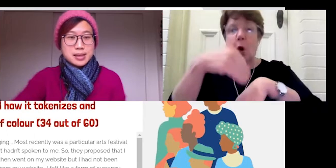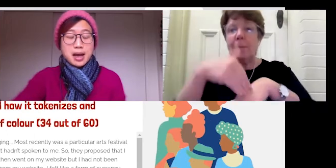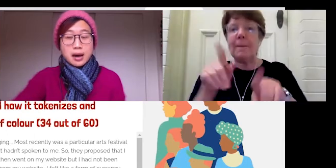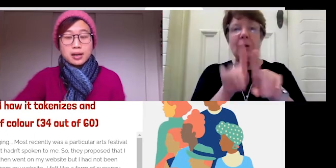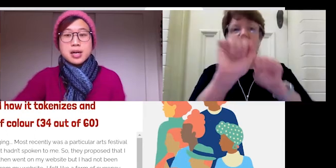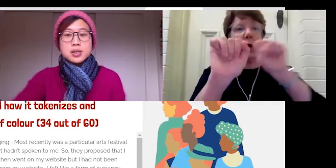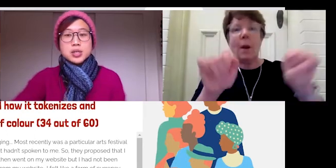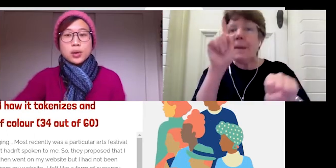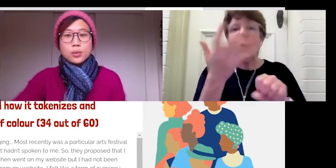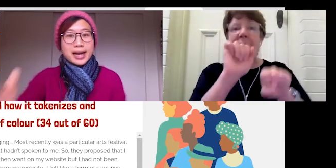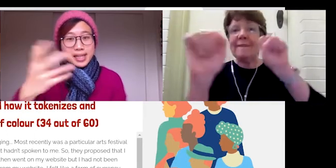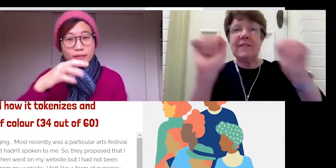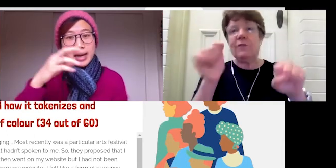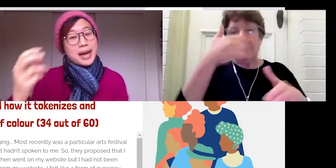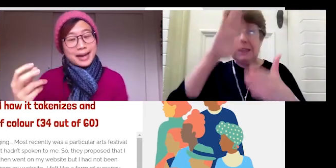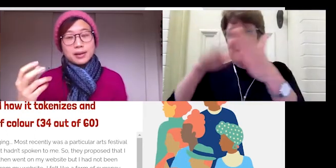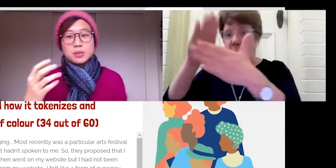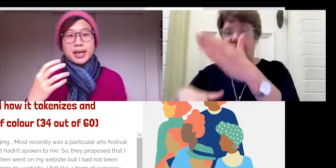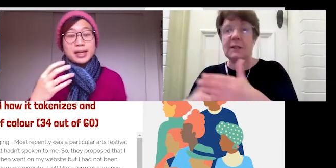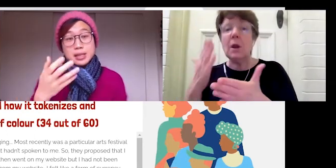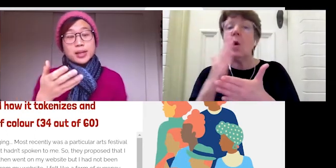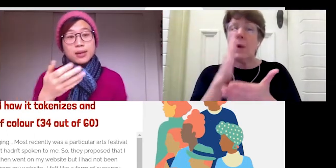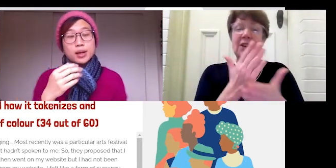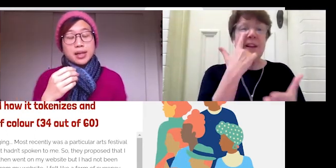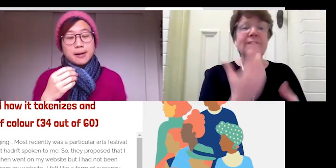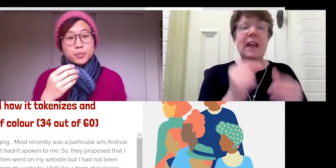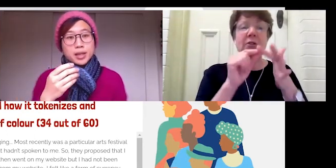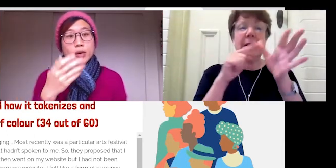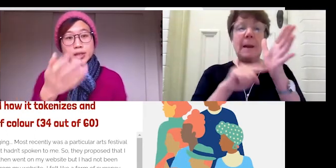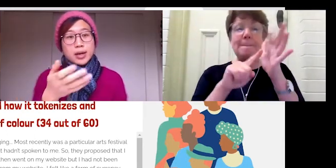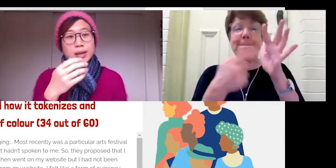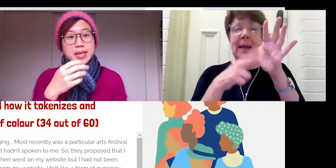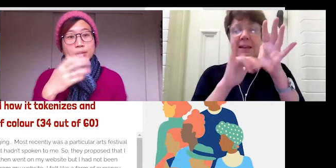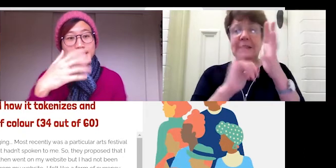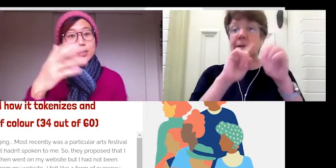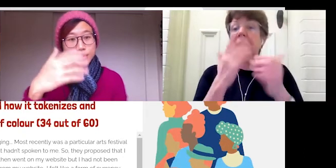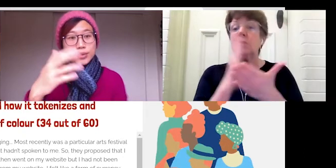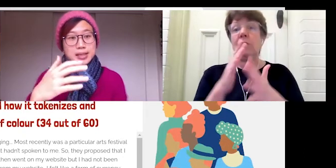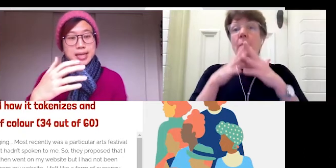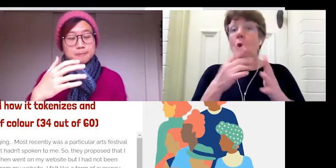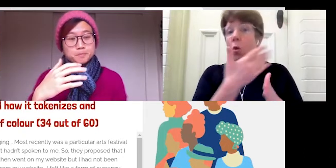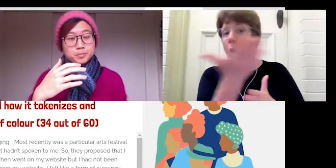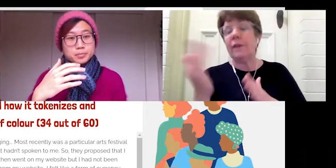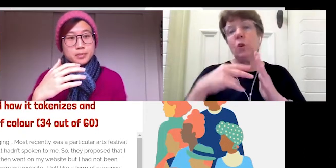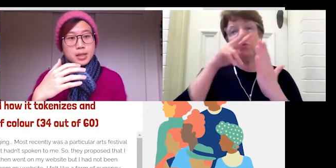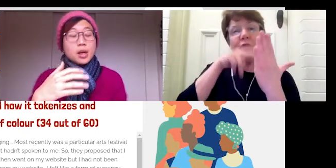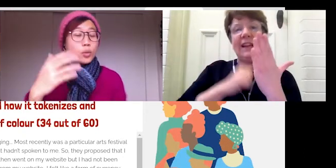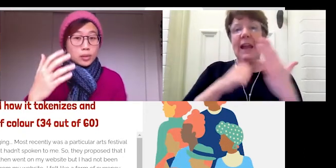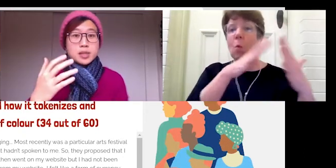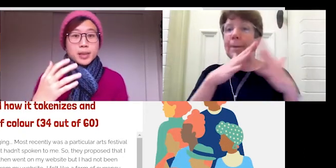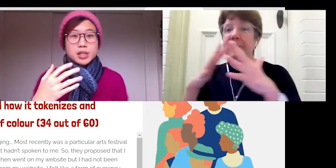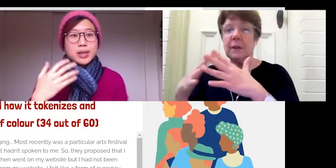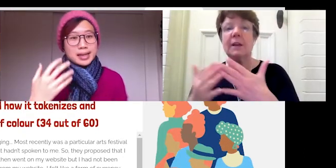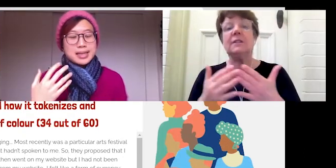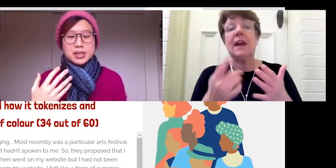experiences are. So we identified patterns, but it is really worth going to our website and reading through these